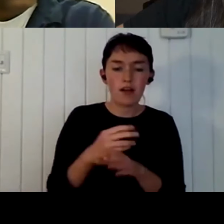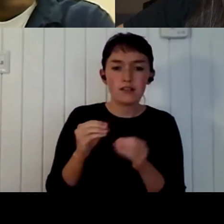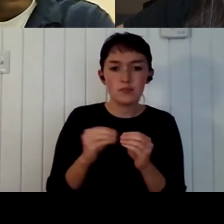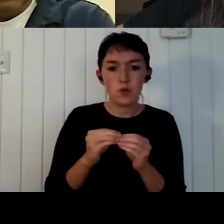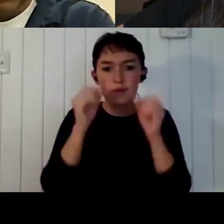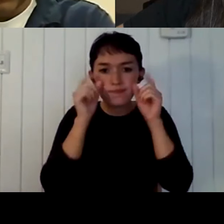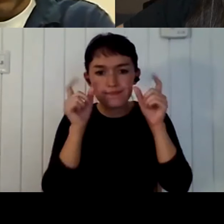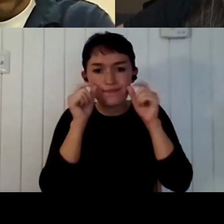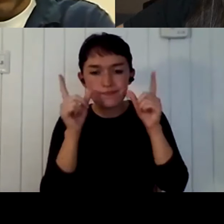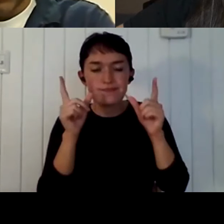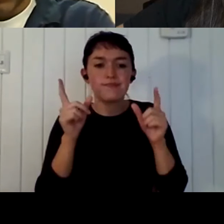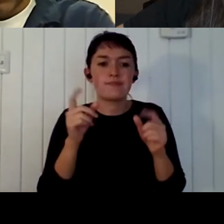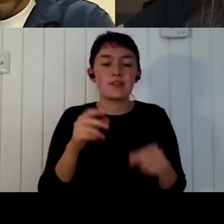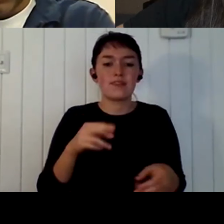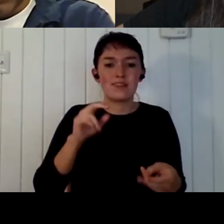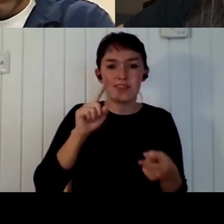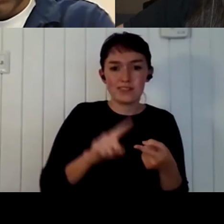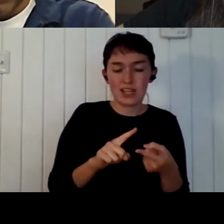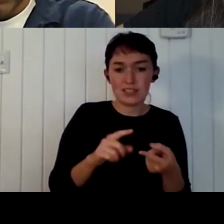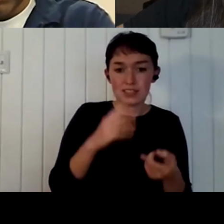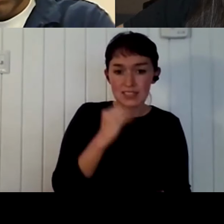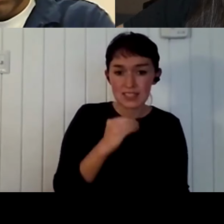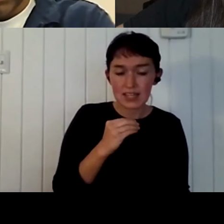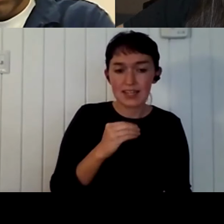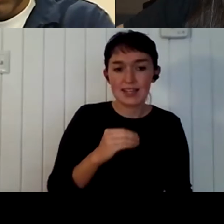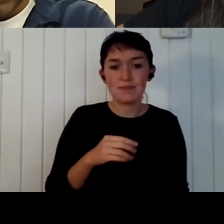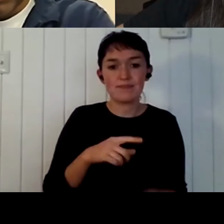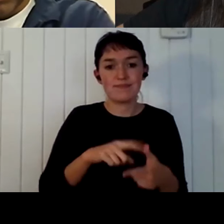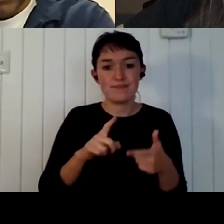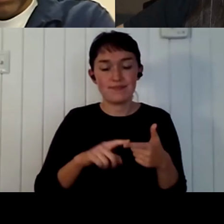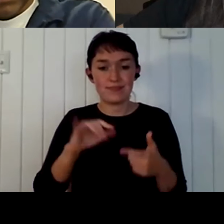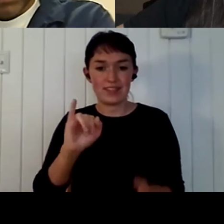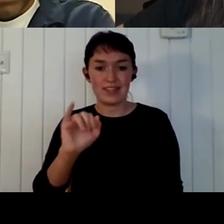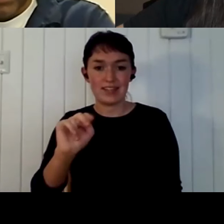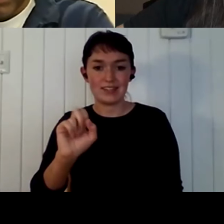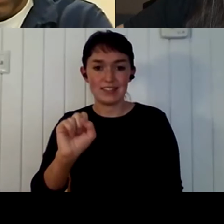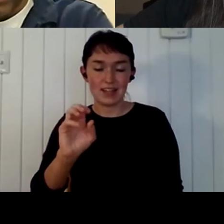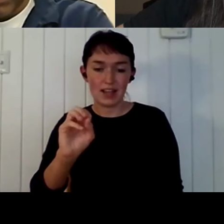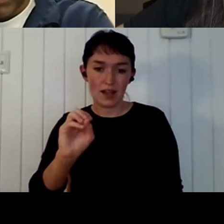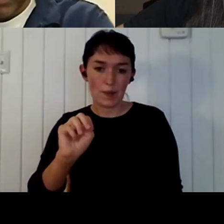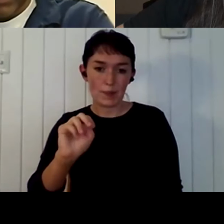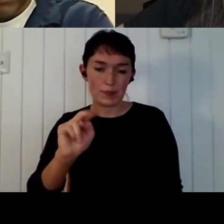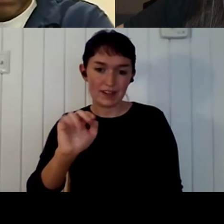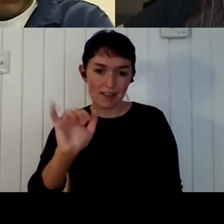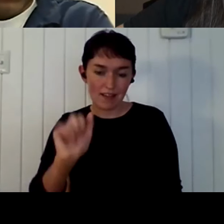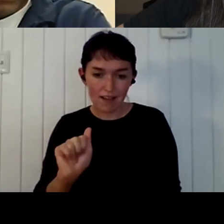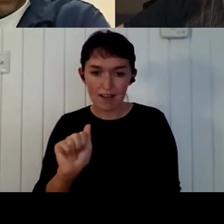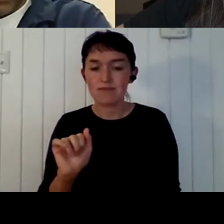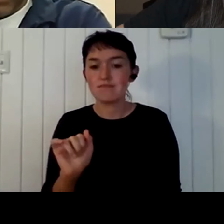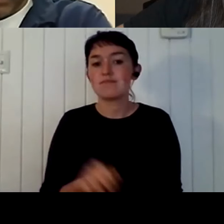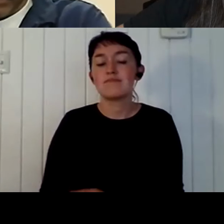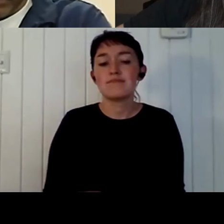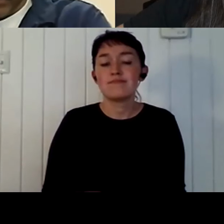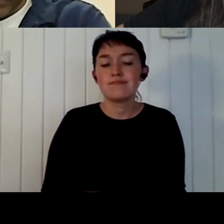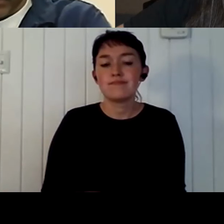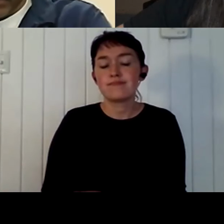sleeping. Obviously, insomnia is another one that's, a big question. And I think there have been a few studies that have shown